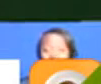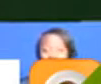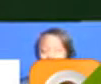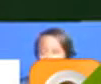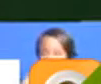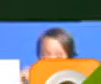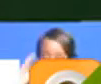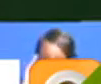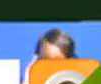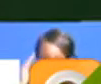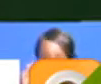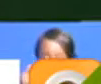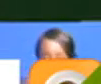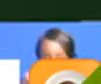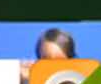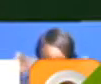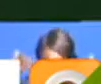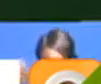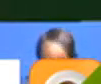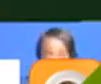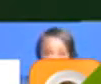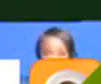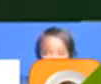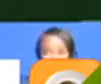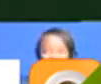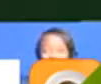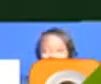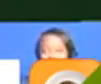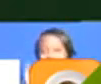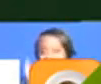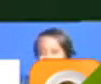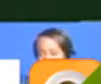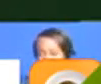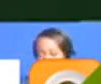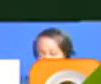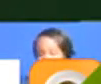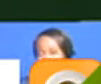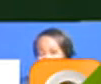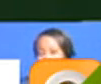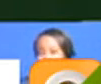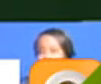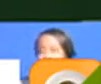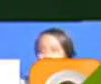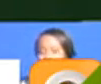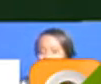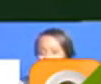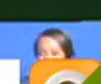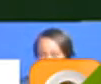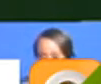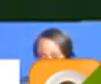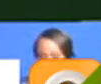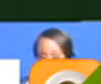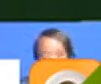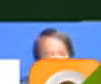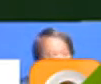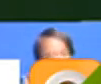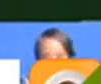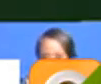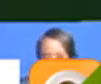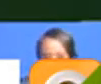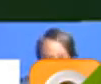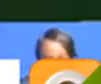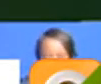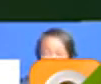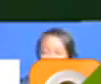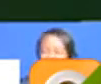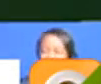beginning that public service will be professional, and I